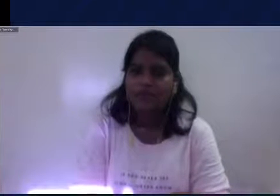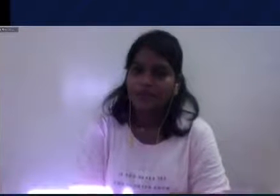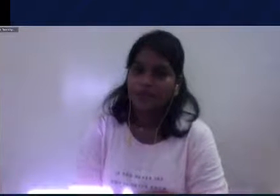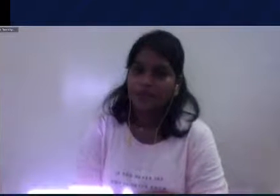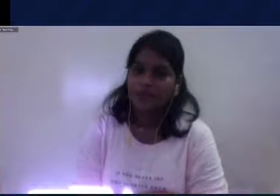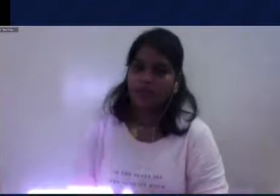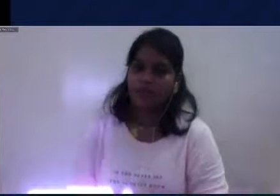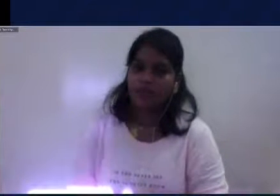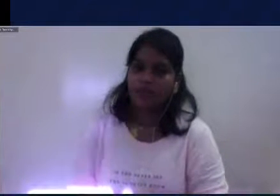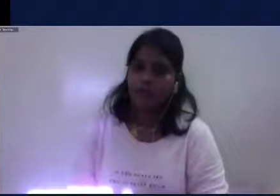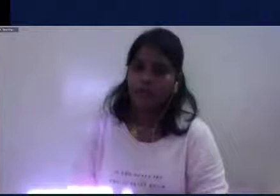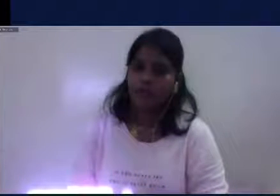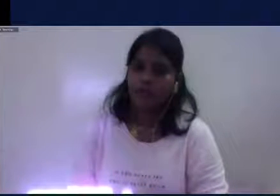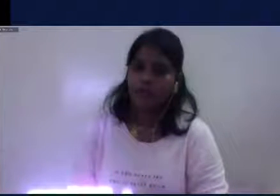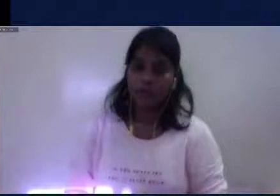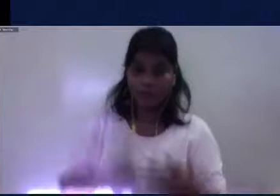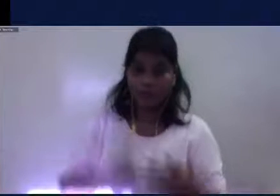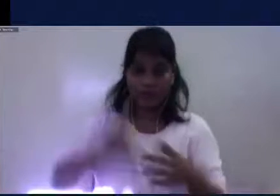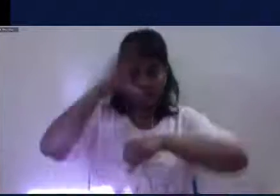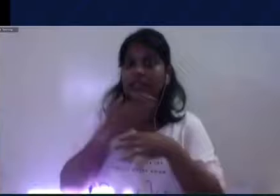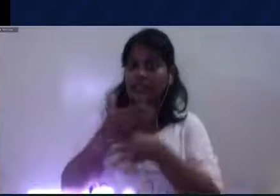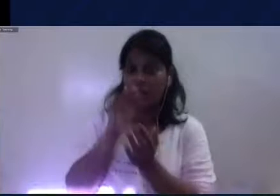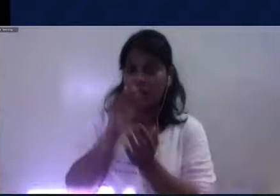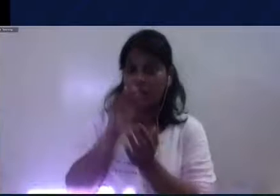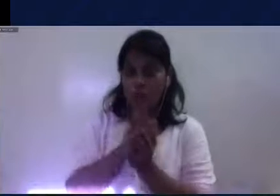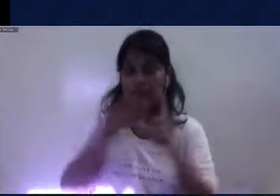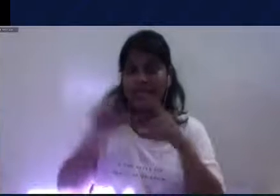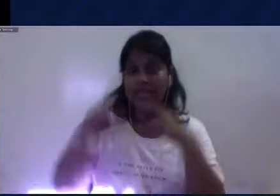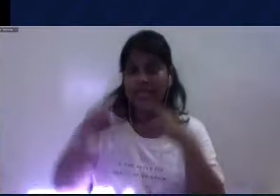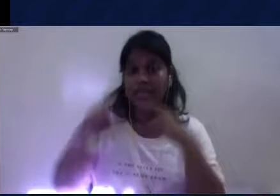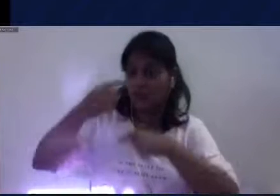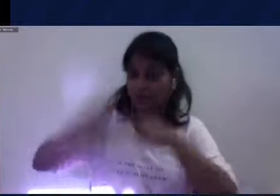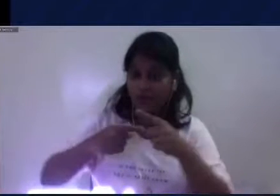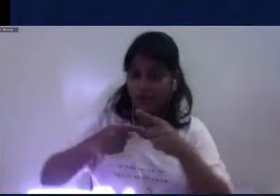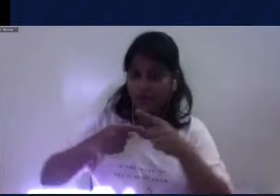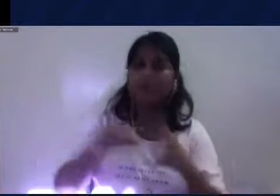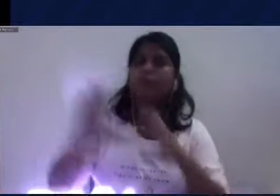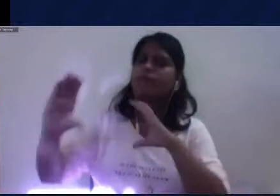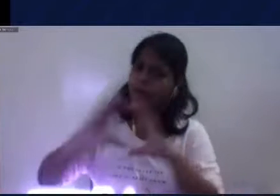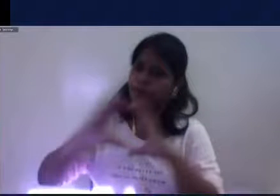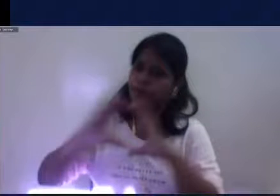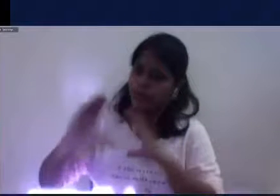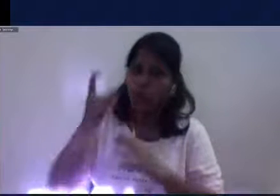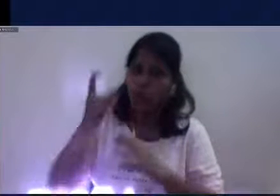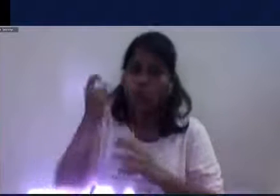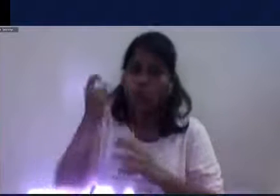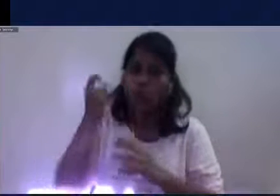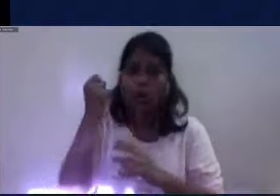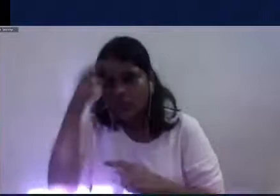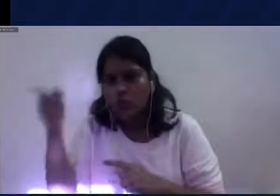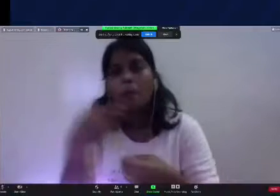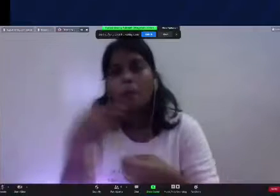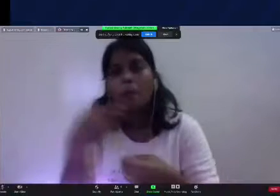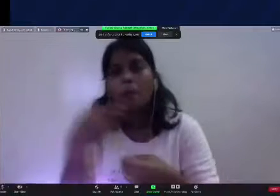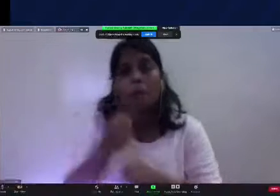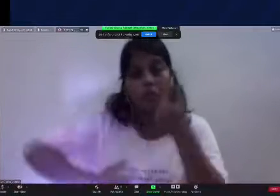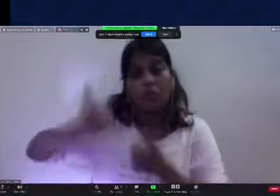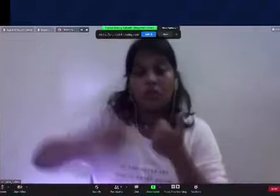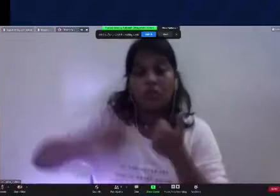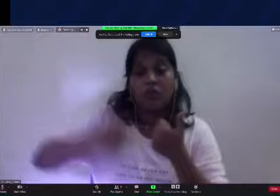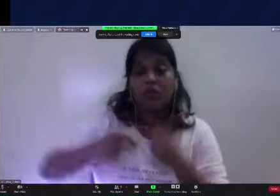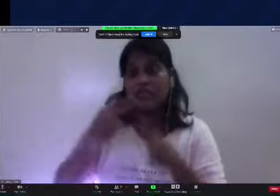Identify the relevant stakeholders in the ecosystem, interact with them to understand their issues to create win-win situations.